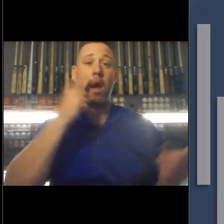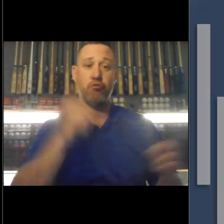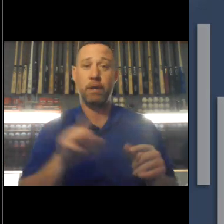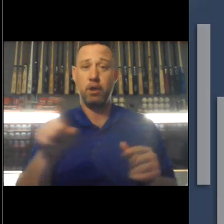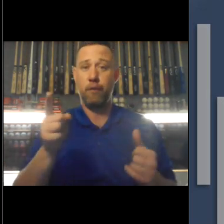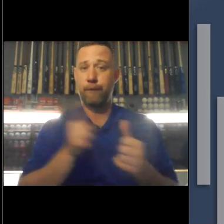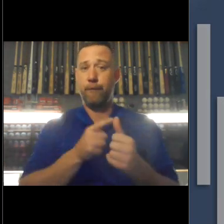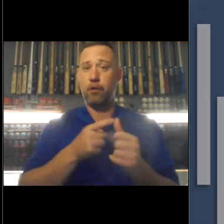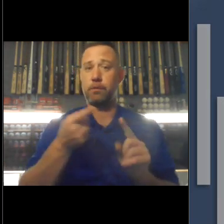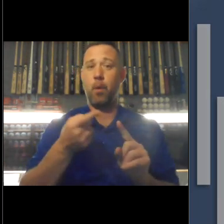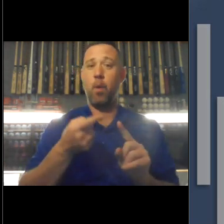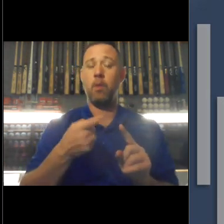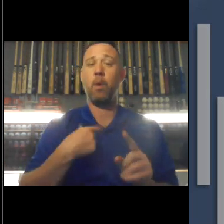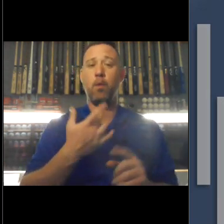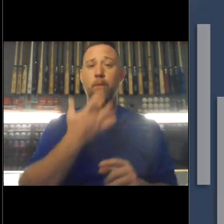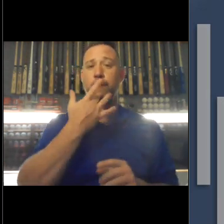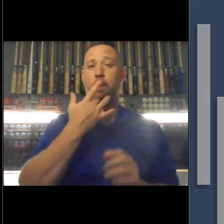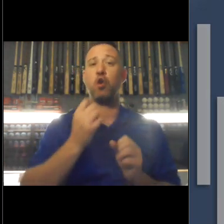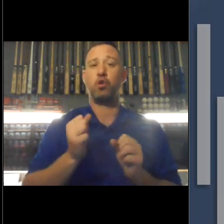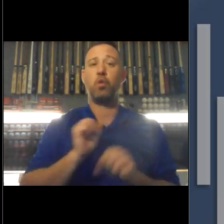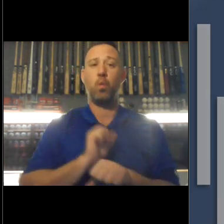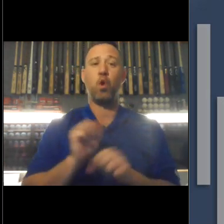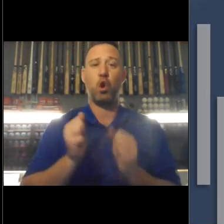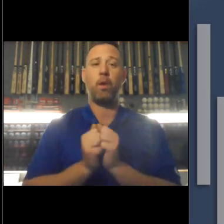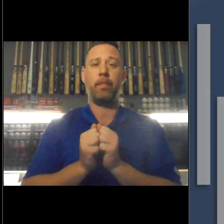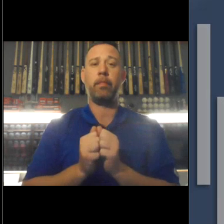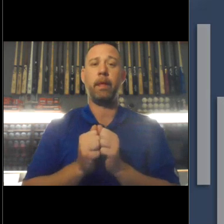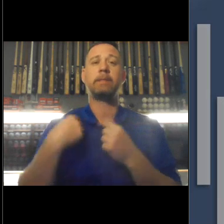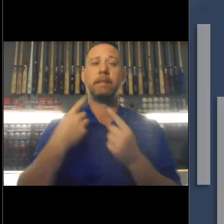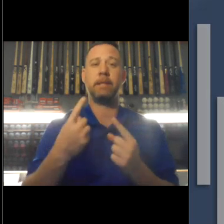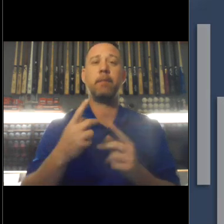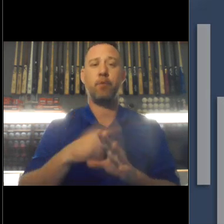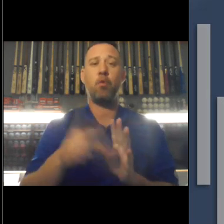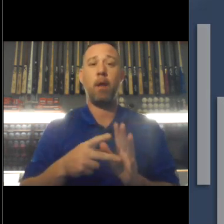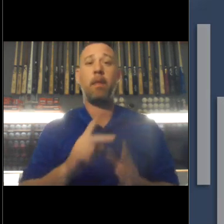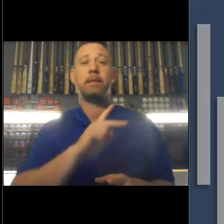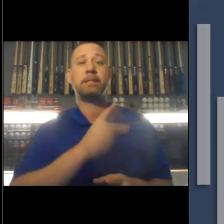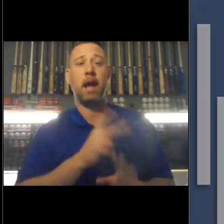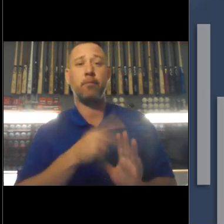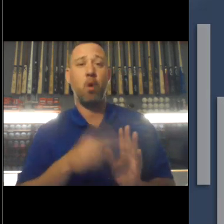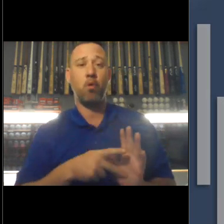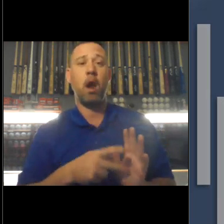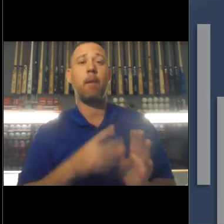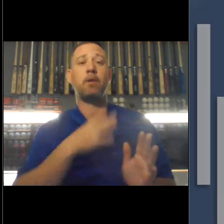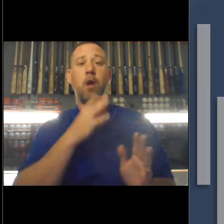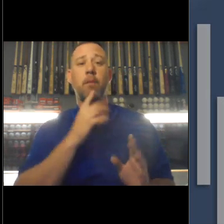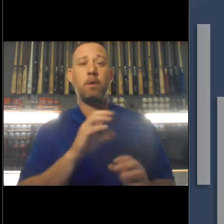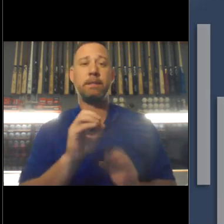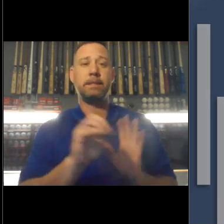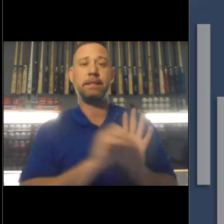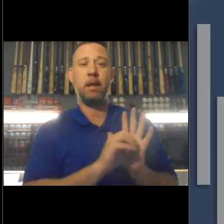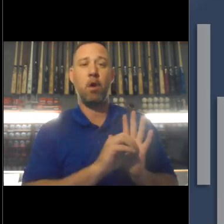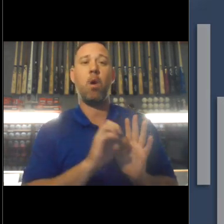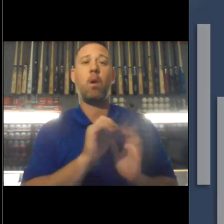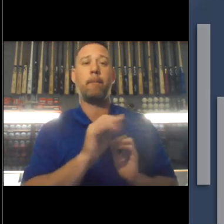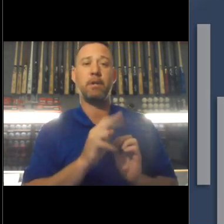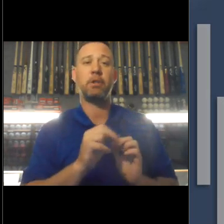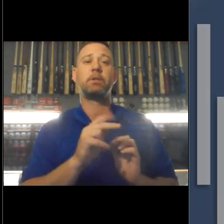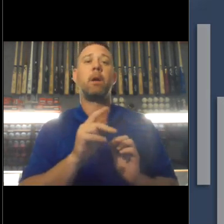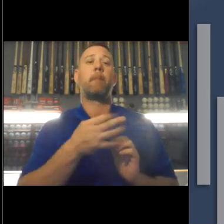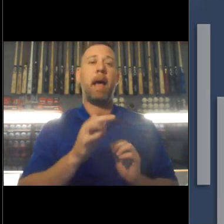point. Again, we would prefer to work with an existing program. On your second point, I talked about the zero emission passenger vehicle or passenger